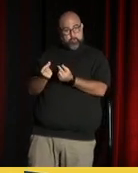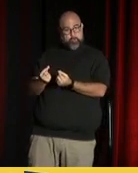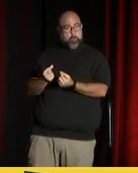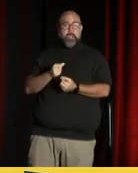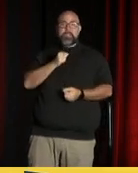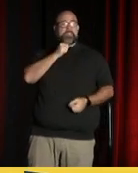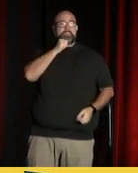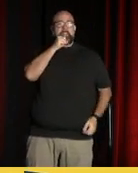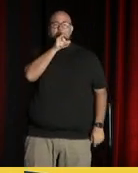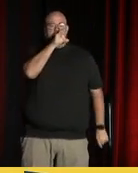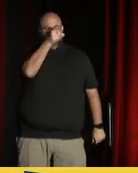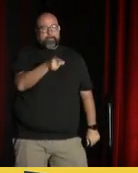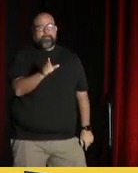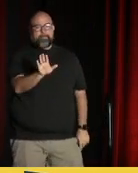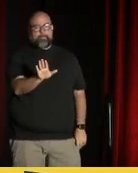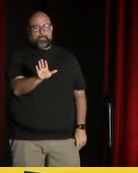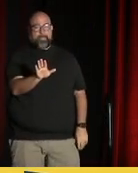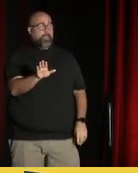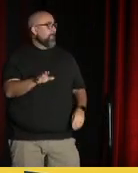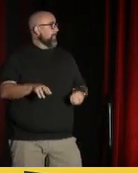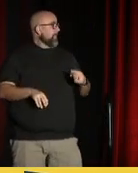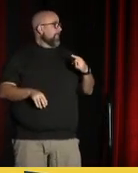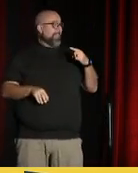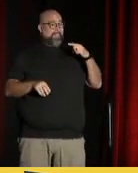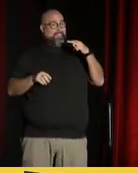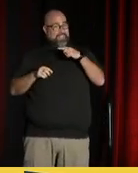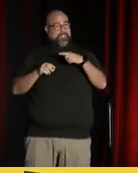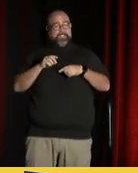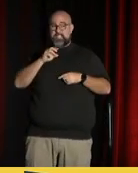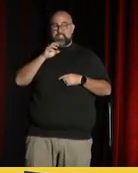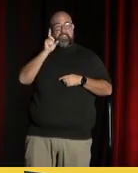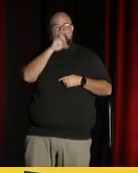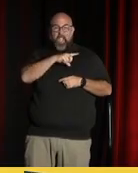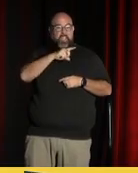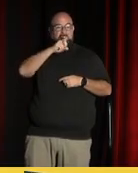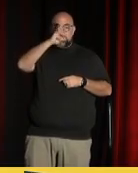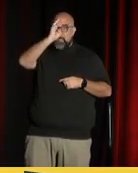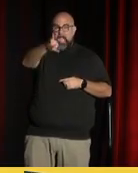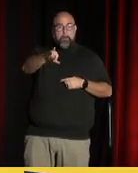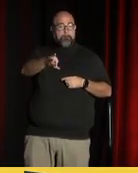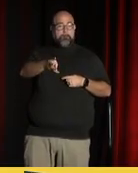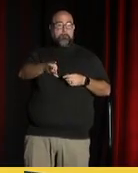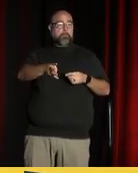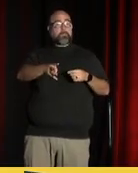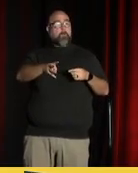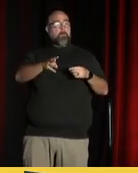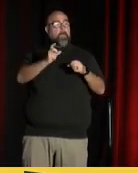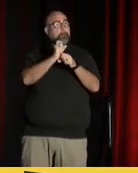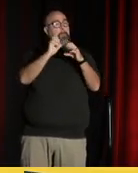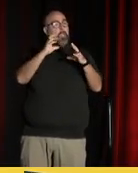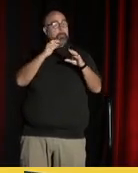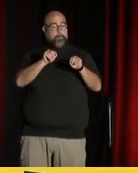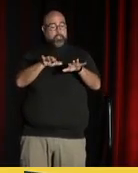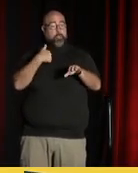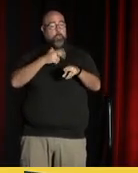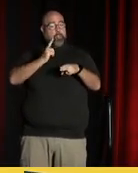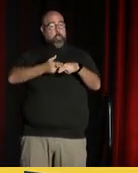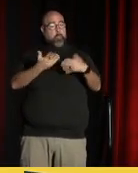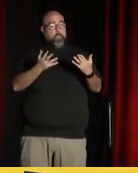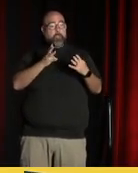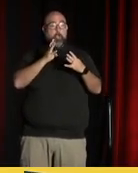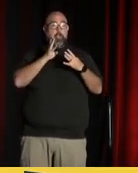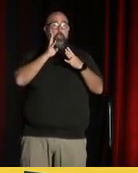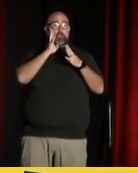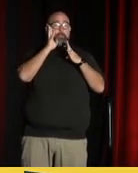not real. This is a figment of your imagination. In magic, we call this